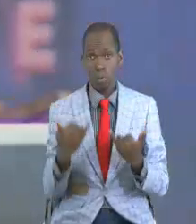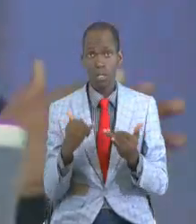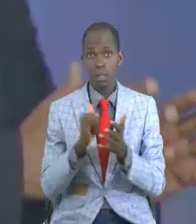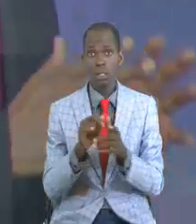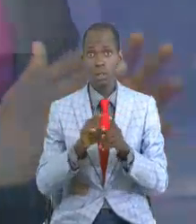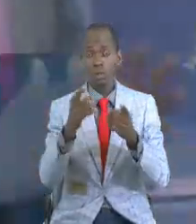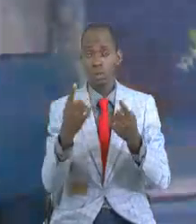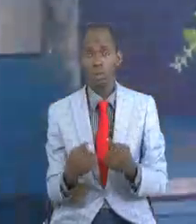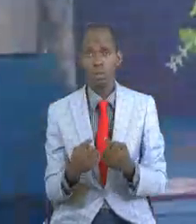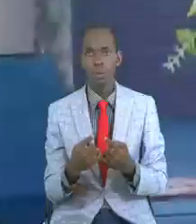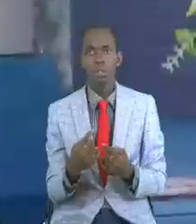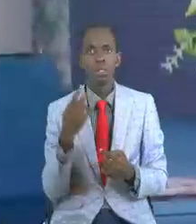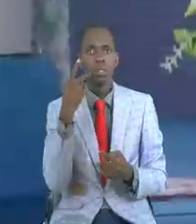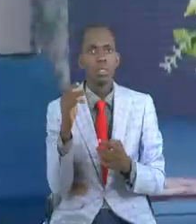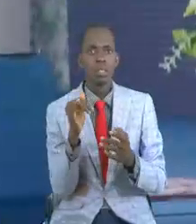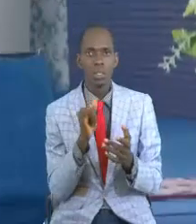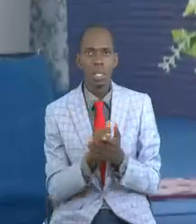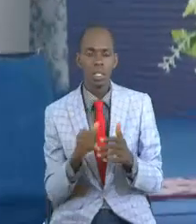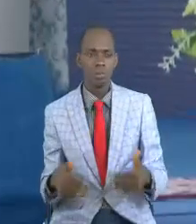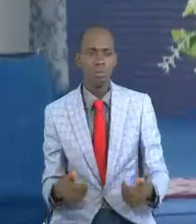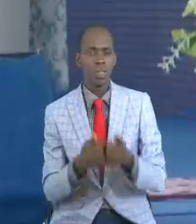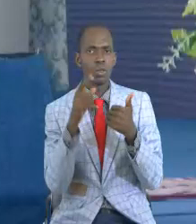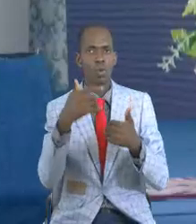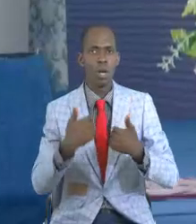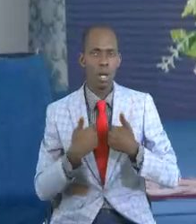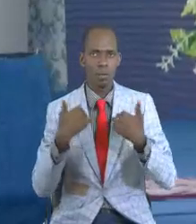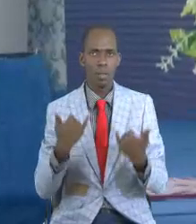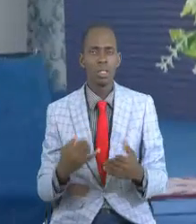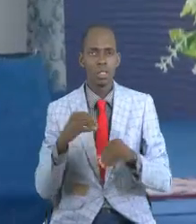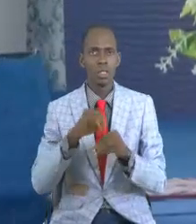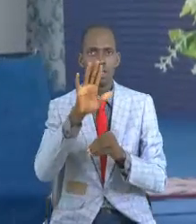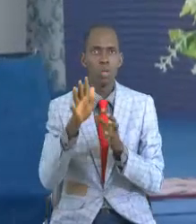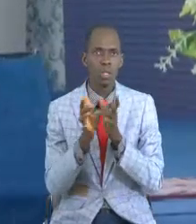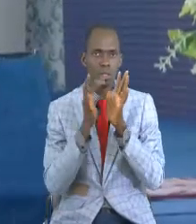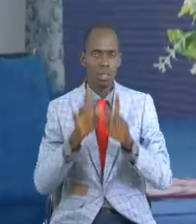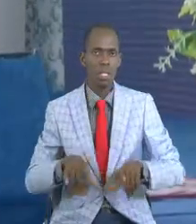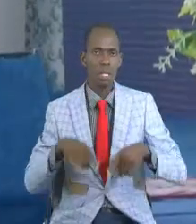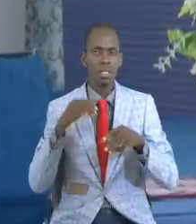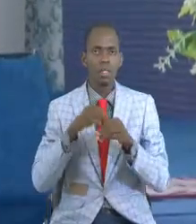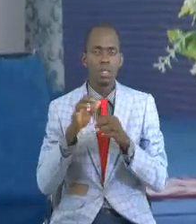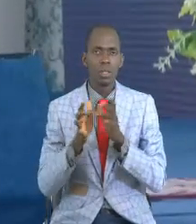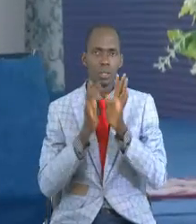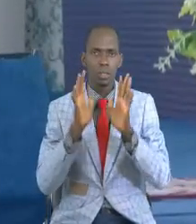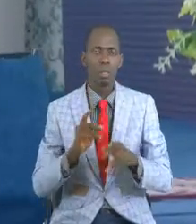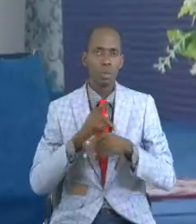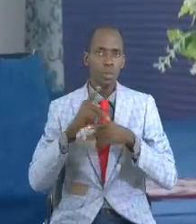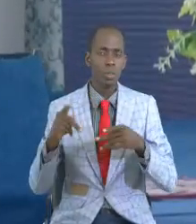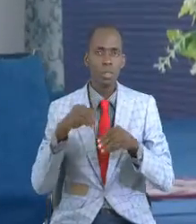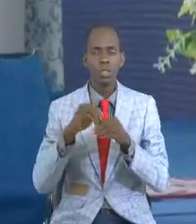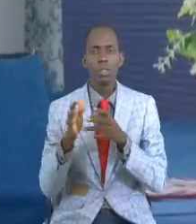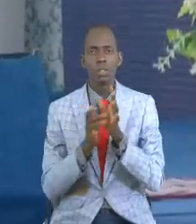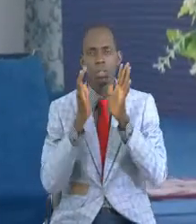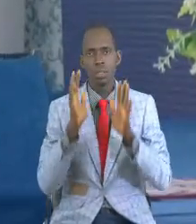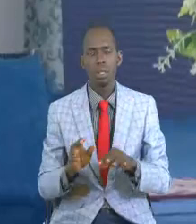that particular challenge facing you now in your Christian life, in your Christian profession, in your Christian ministry, in